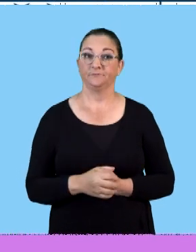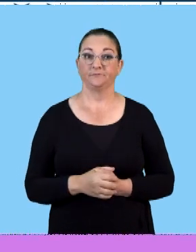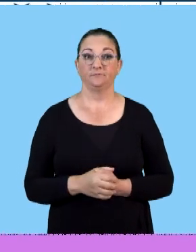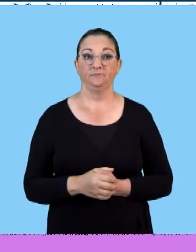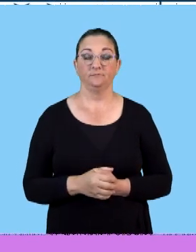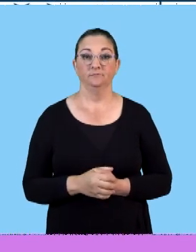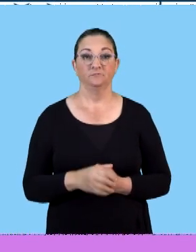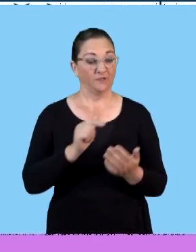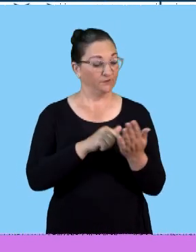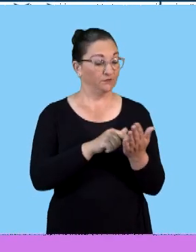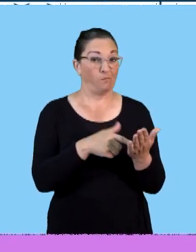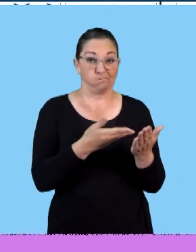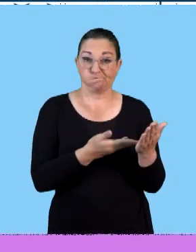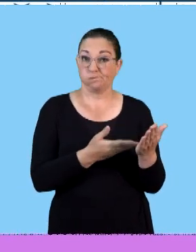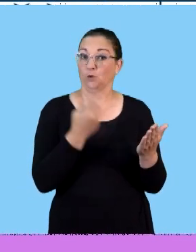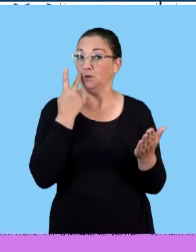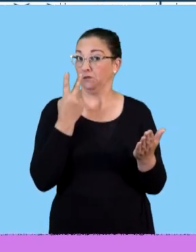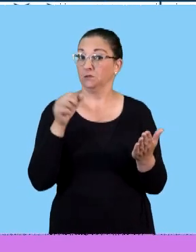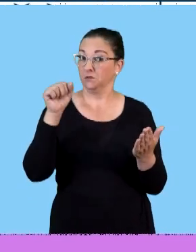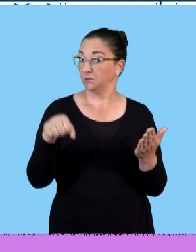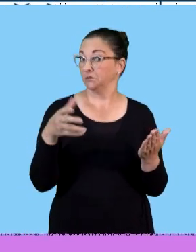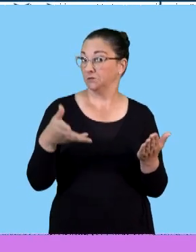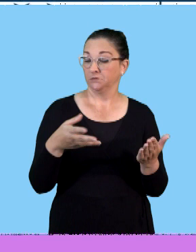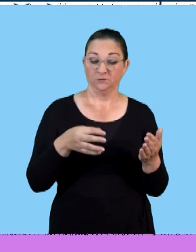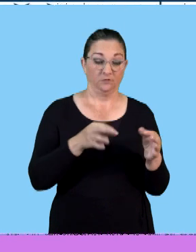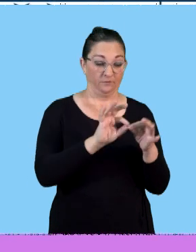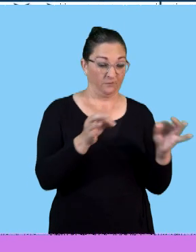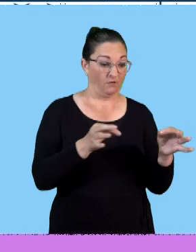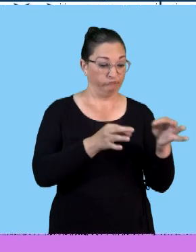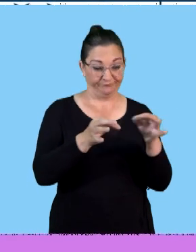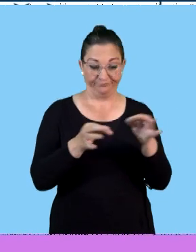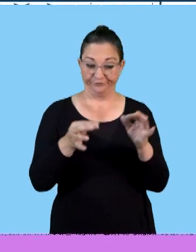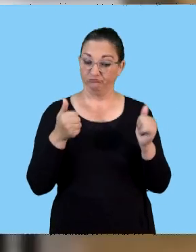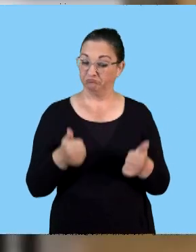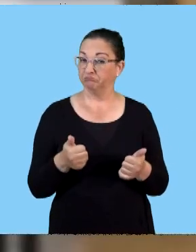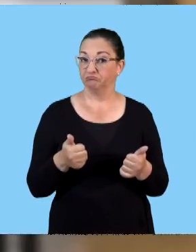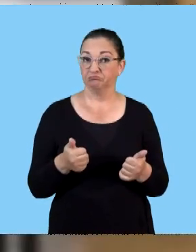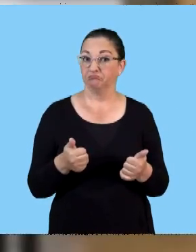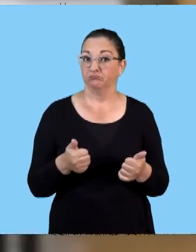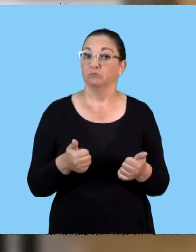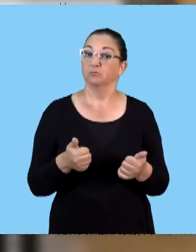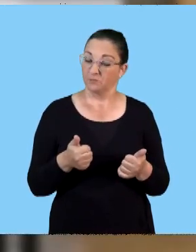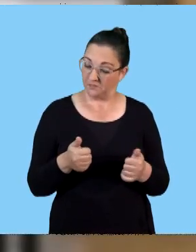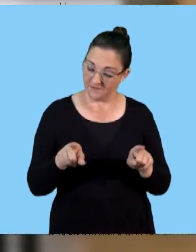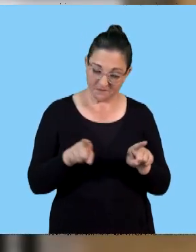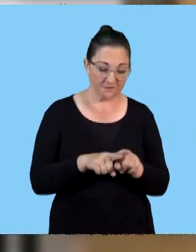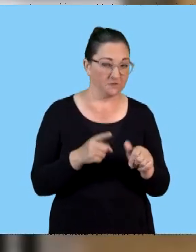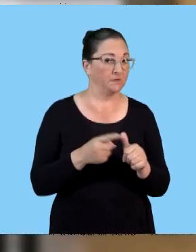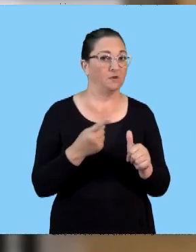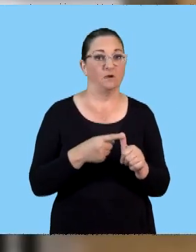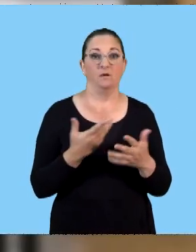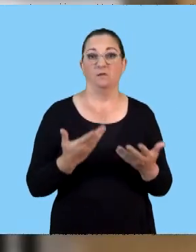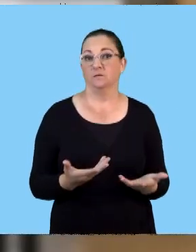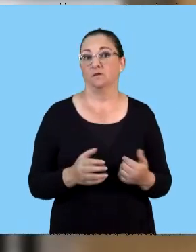correct. Okay, based on our calculations, we could see that when we substituted the radius and the pi, we came to the